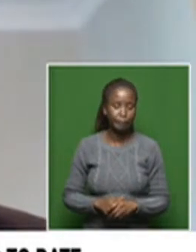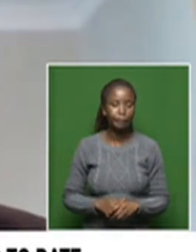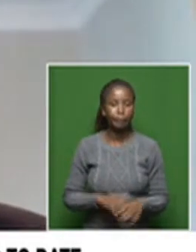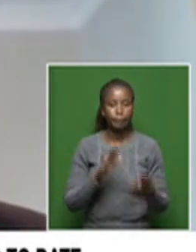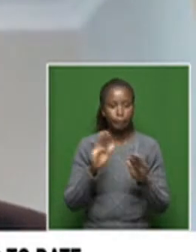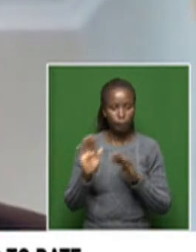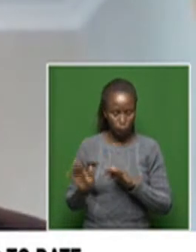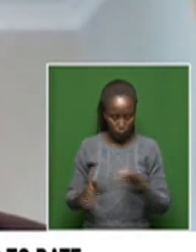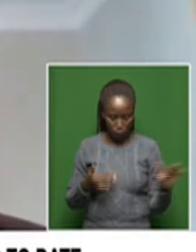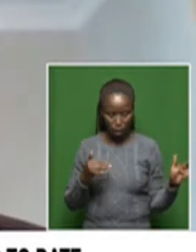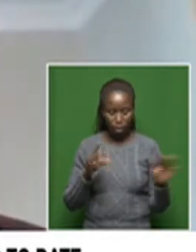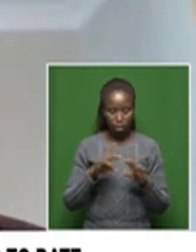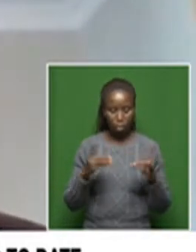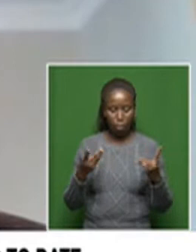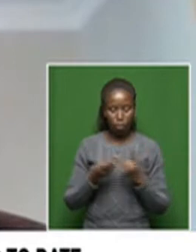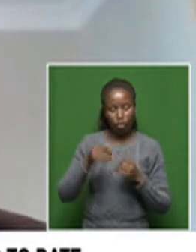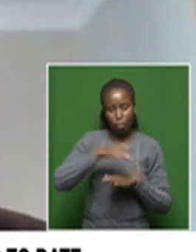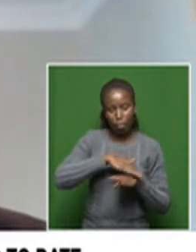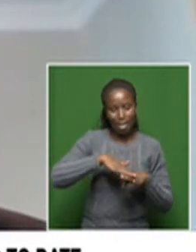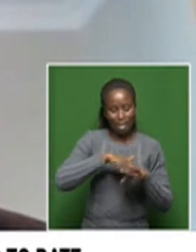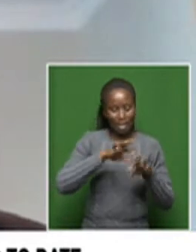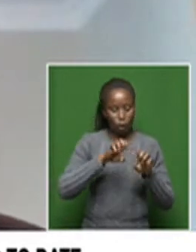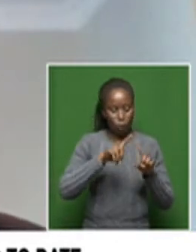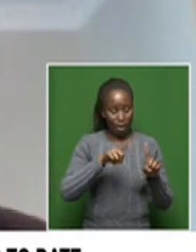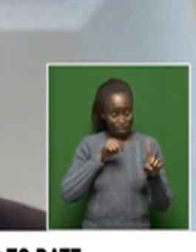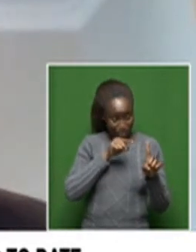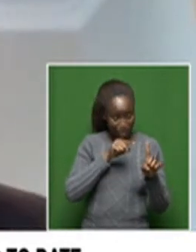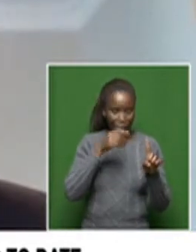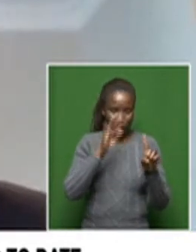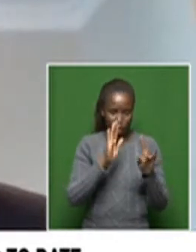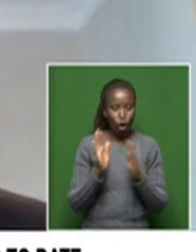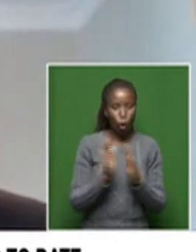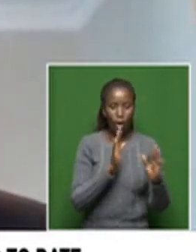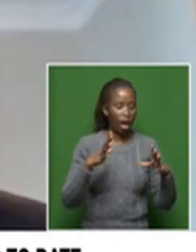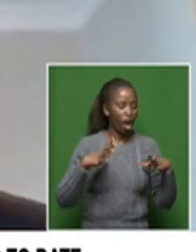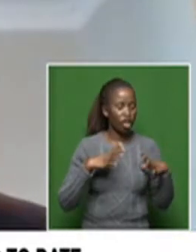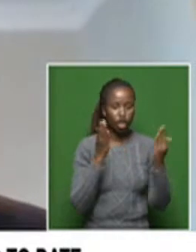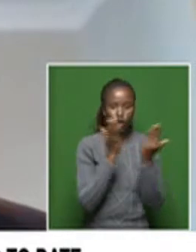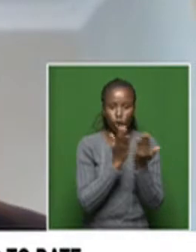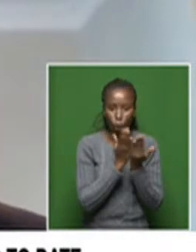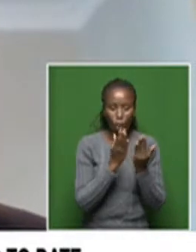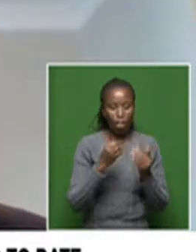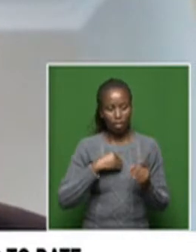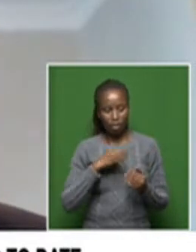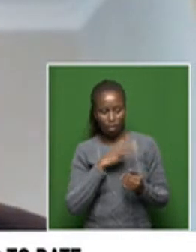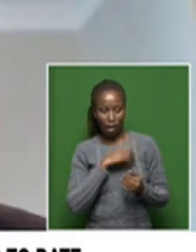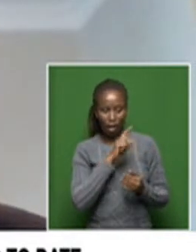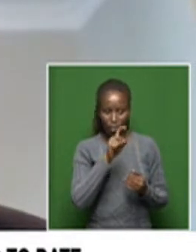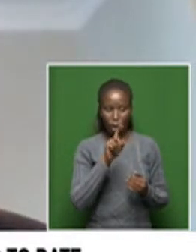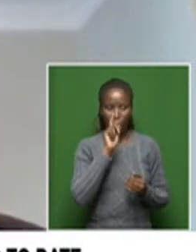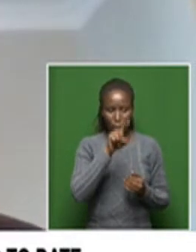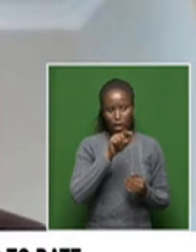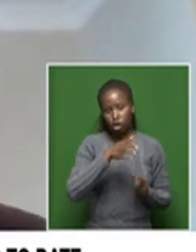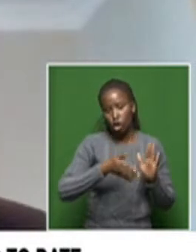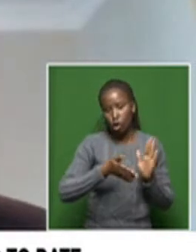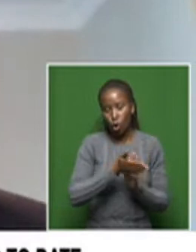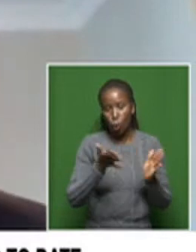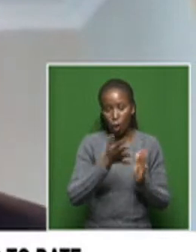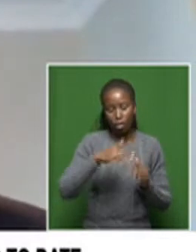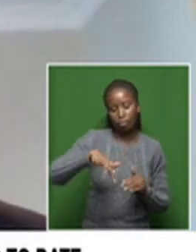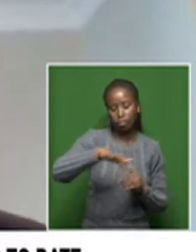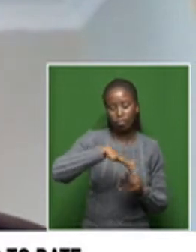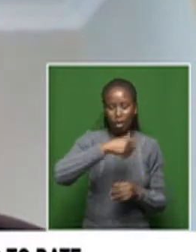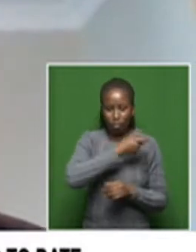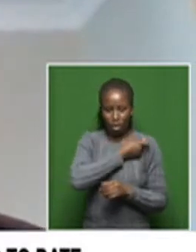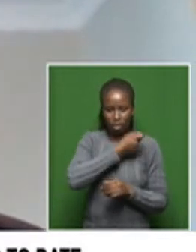The Department of Basic Education is organizing that schools, the staff of the schools, go to the designated vaccination